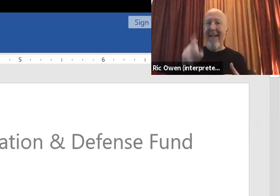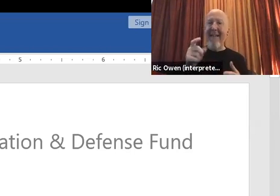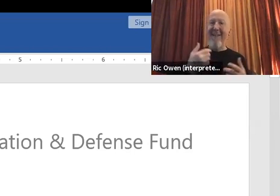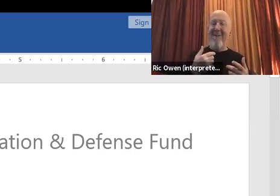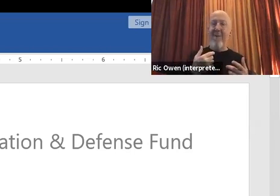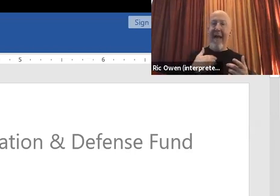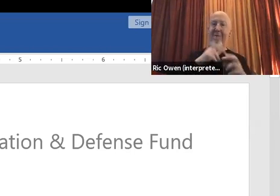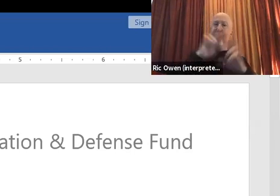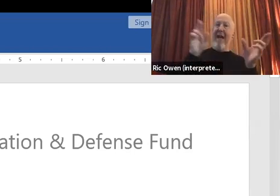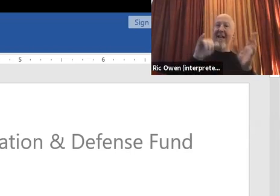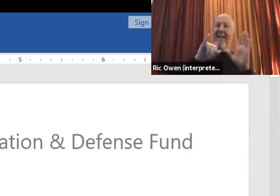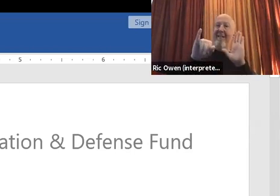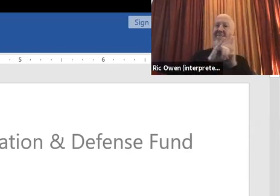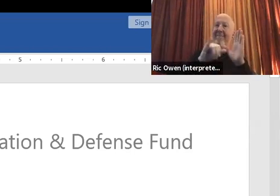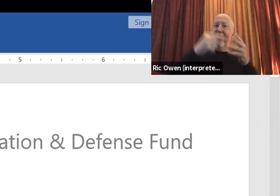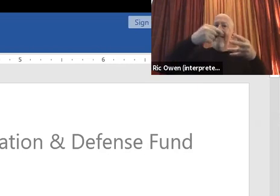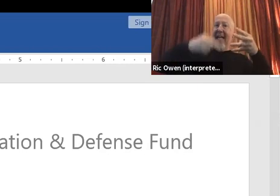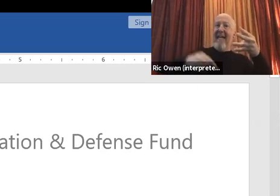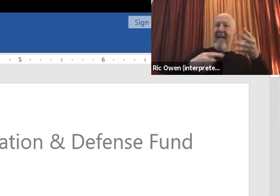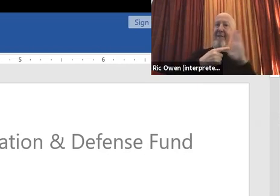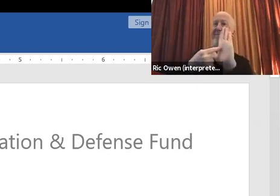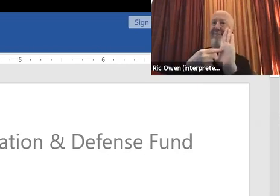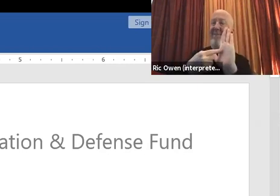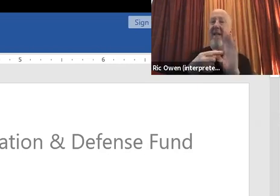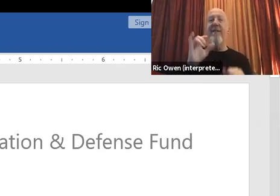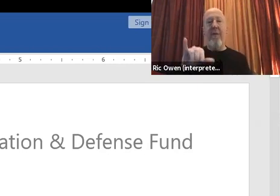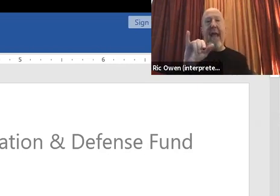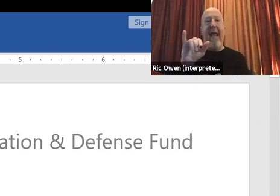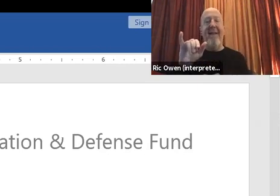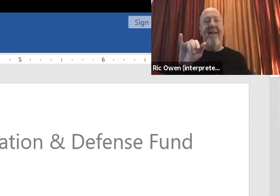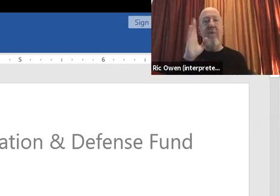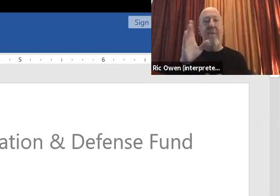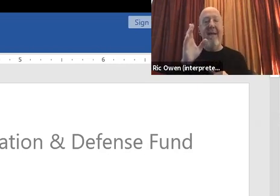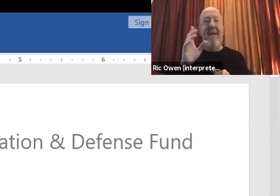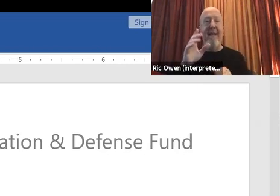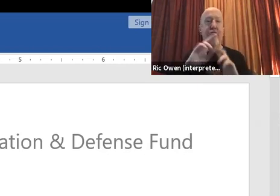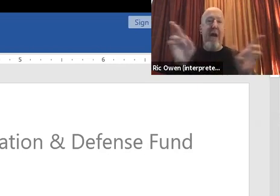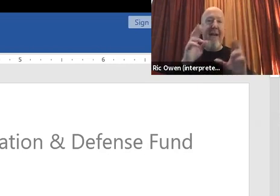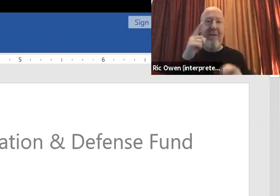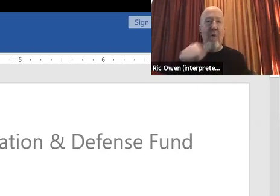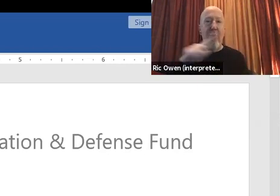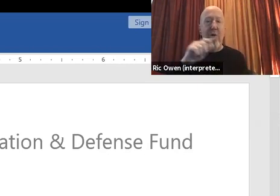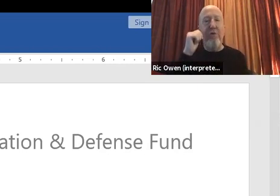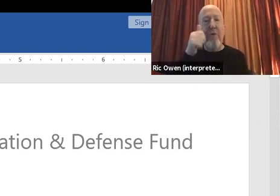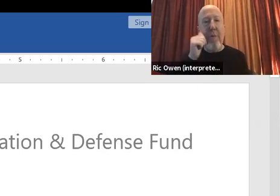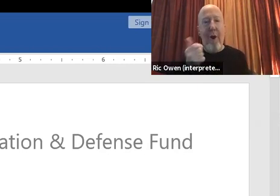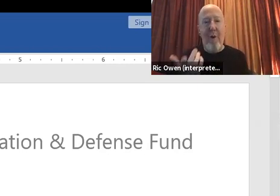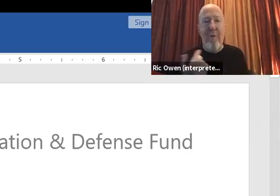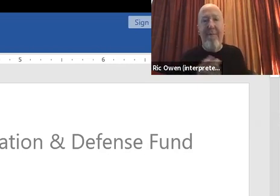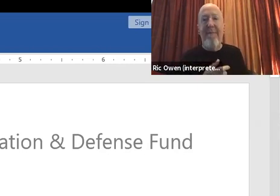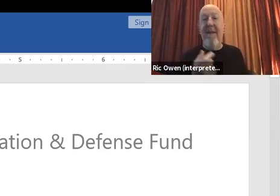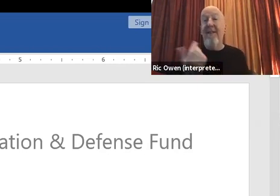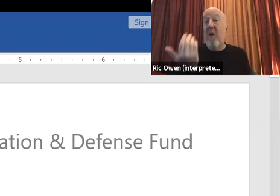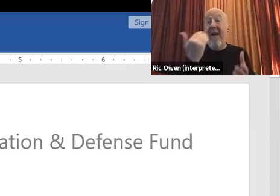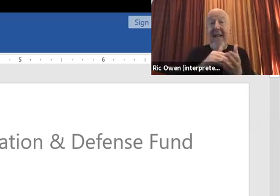citations to bring with them. So that tool will be available tomorrow. So again,